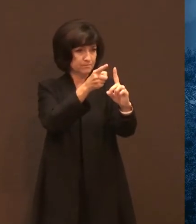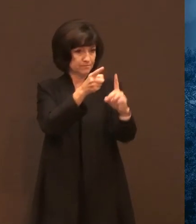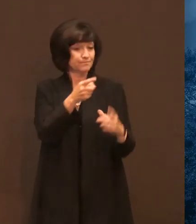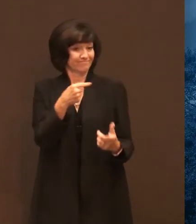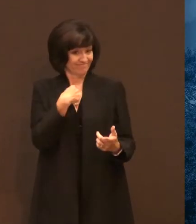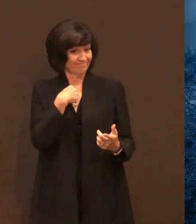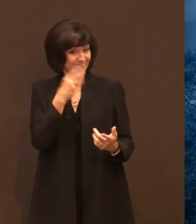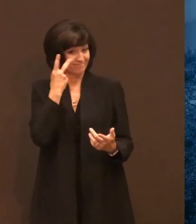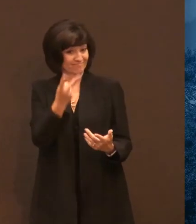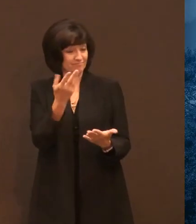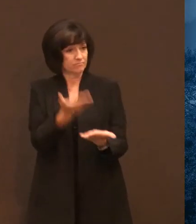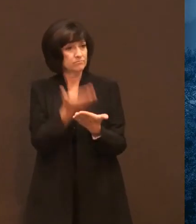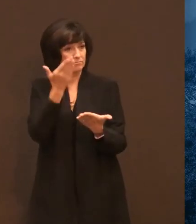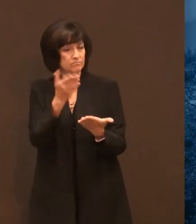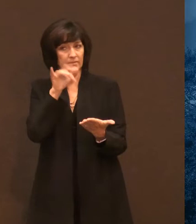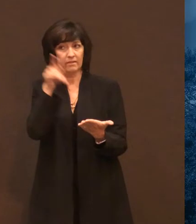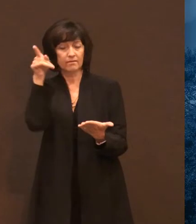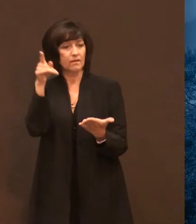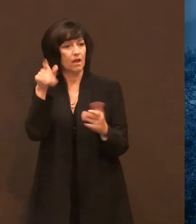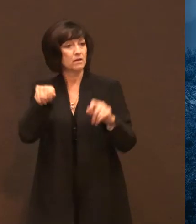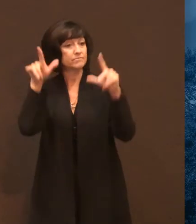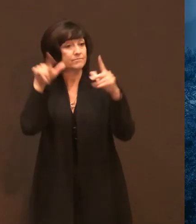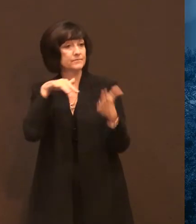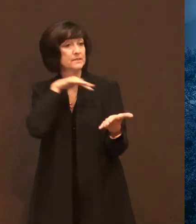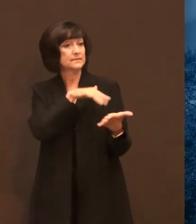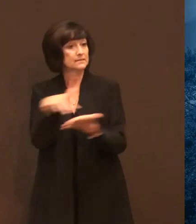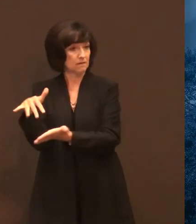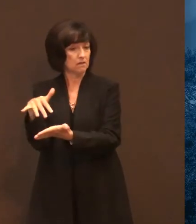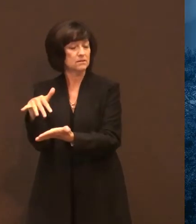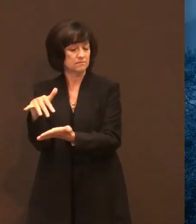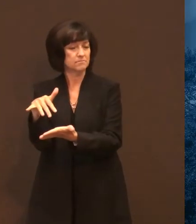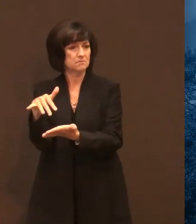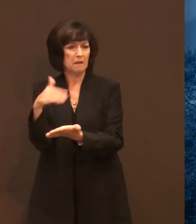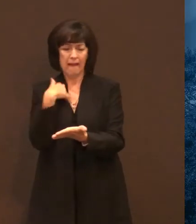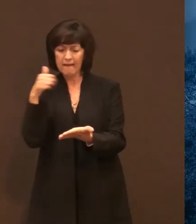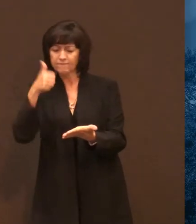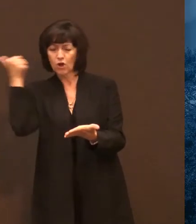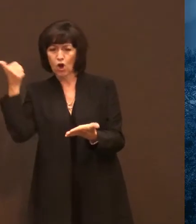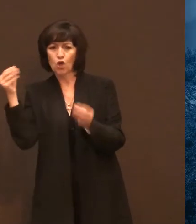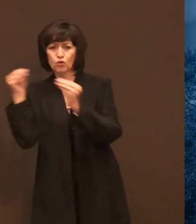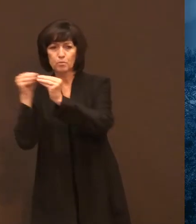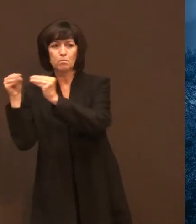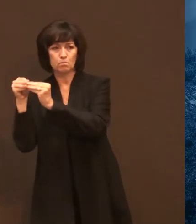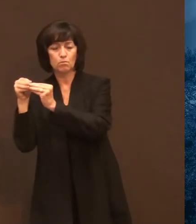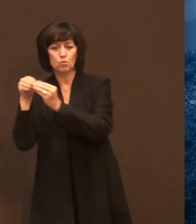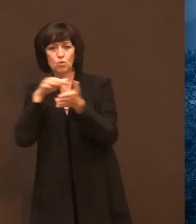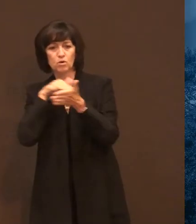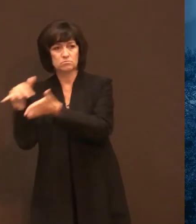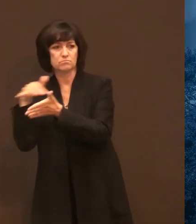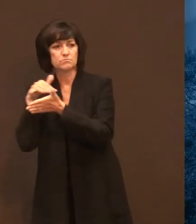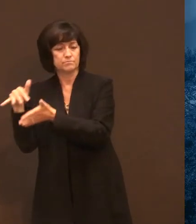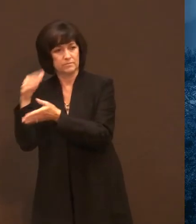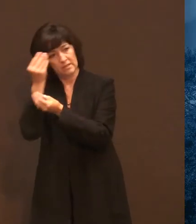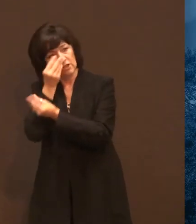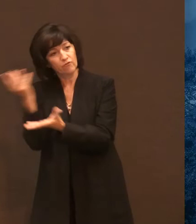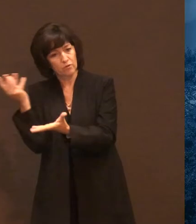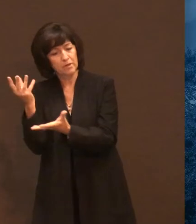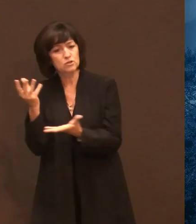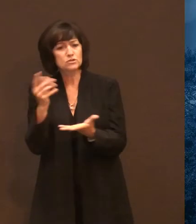study that indicates, and there have been other more anecdotal information about the severity